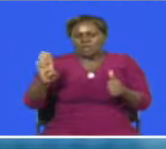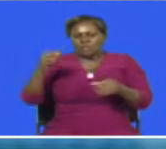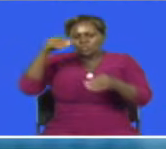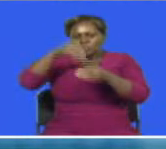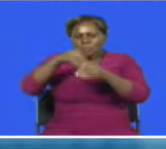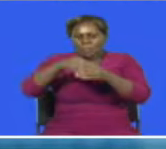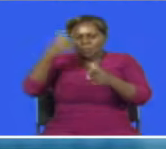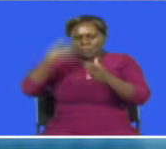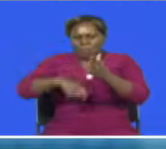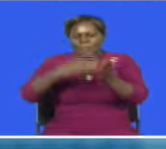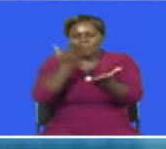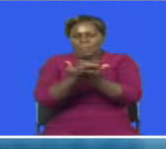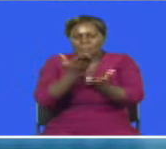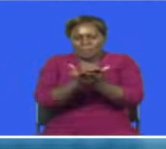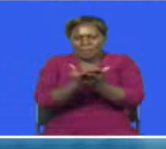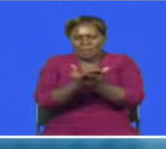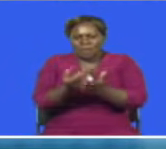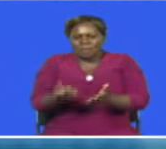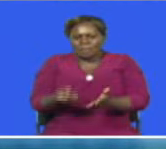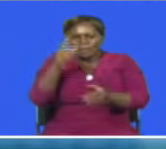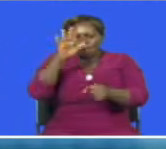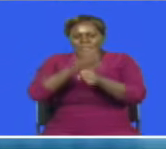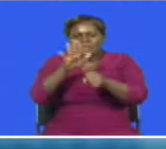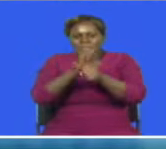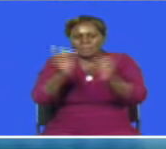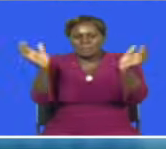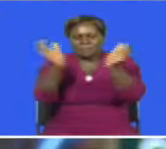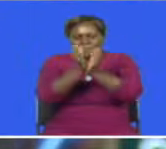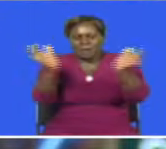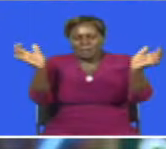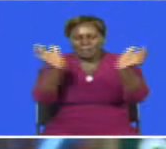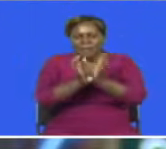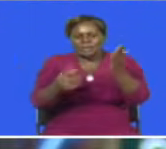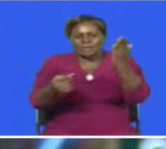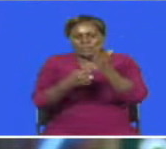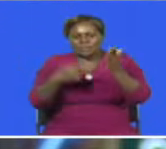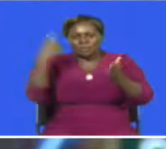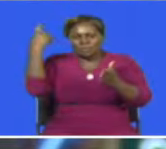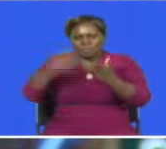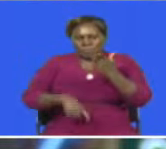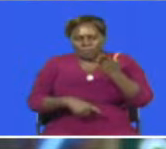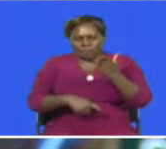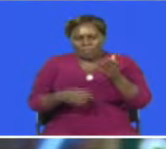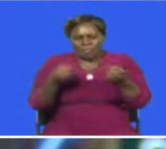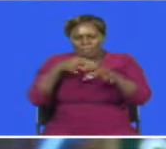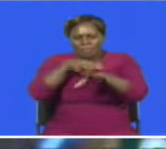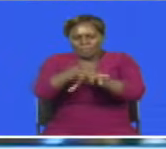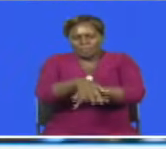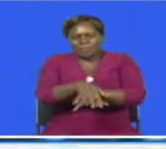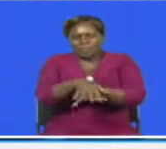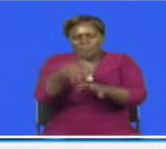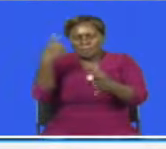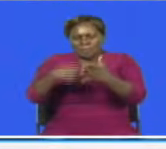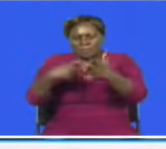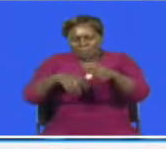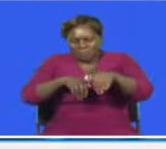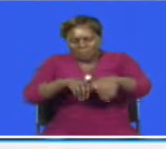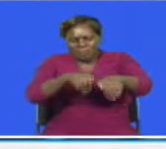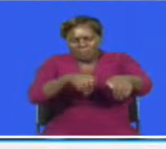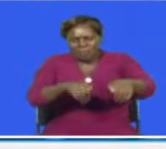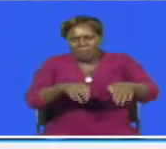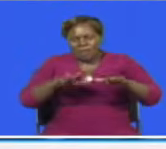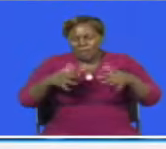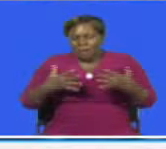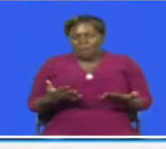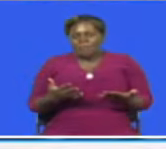input tax claims and trigger massive penalties. Digital tax administration streamlines tax compliance in the